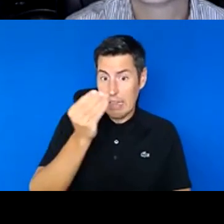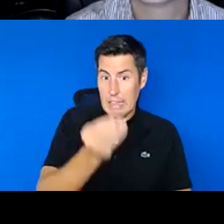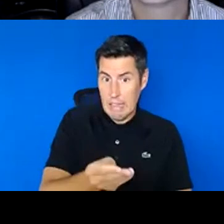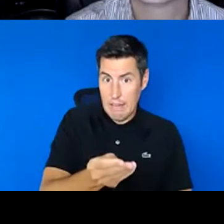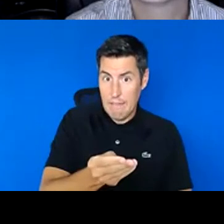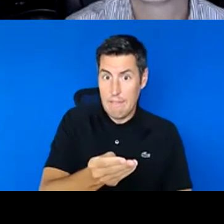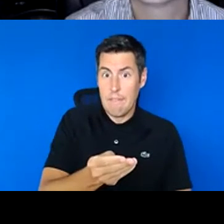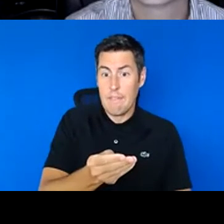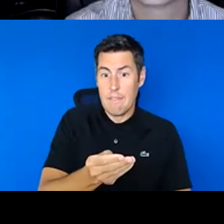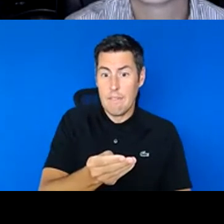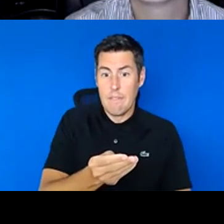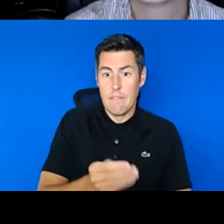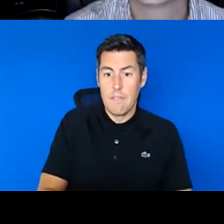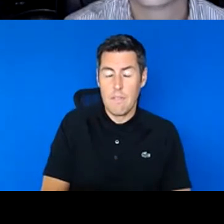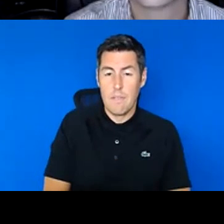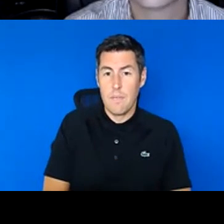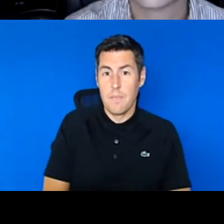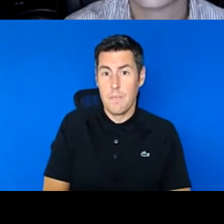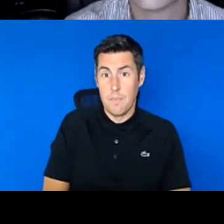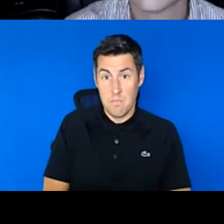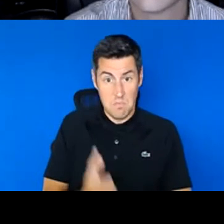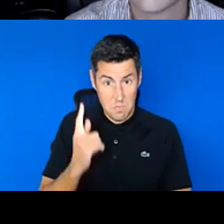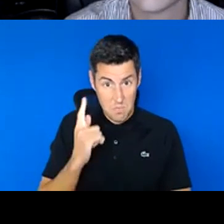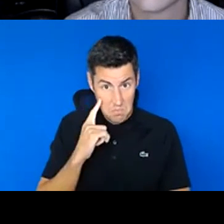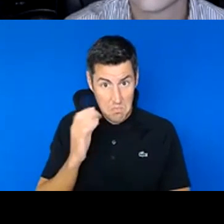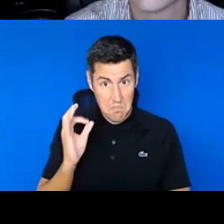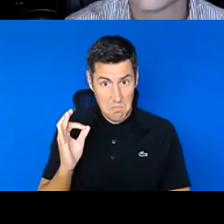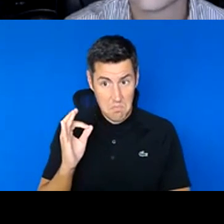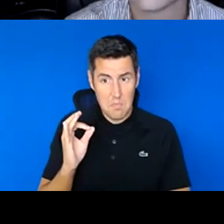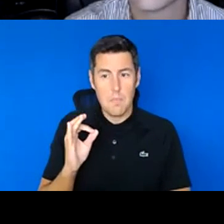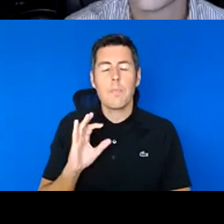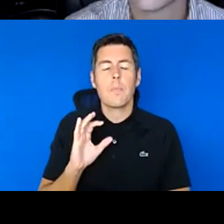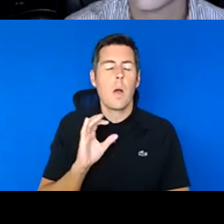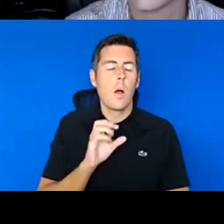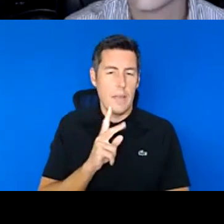up. Okay. Firuz, did you hear that? Yes, our biggest concern,